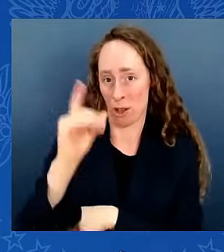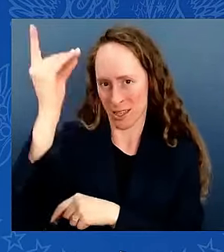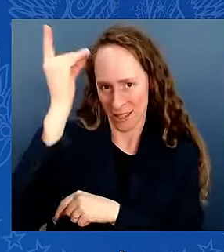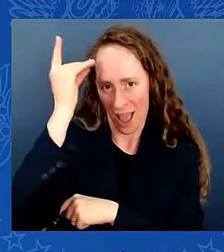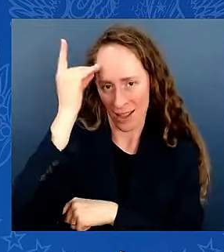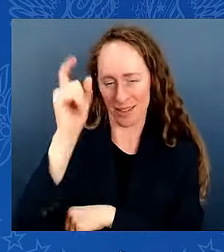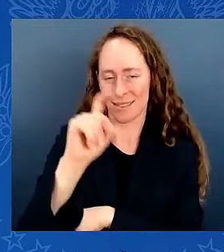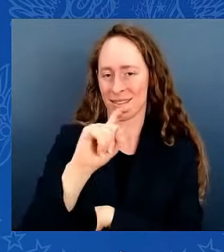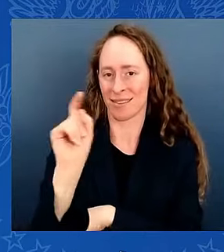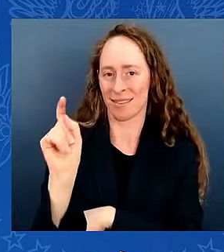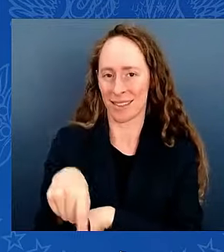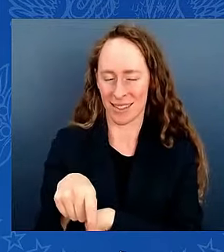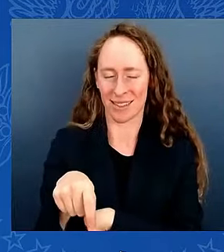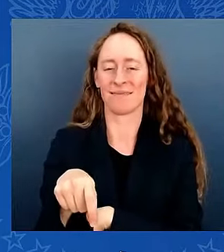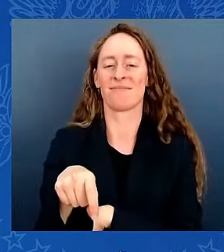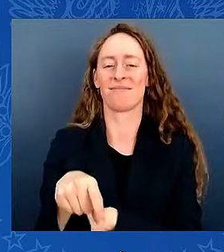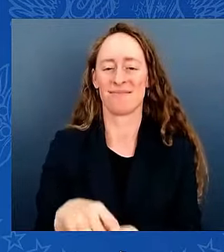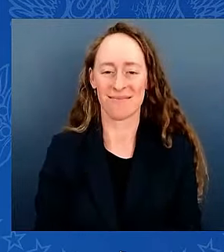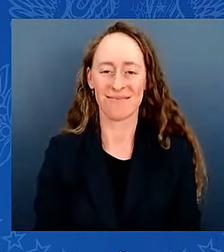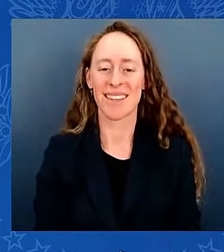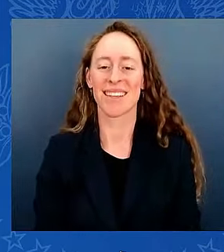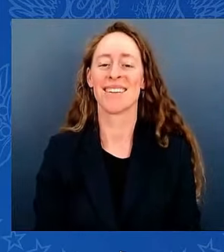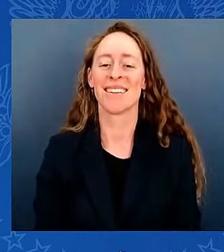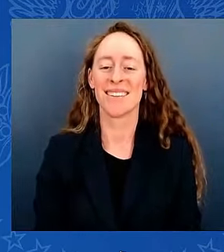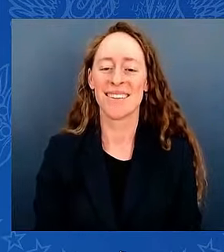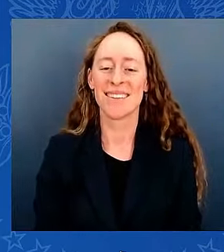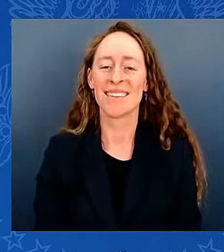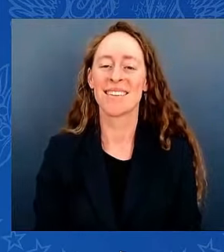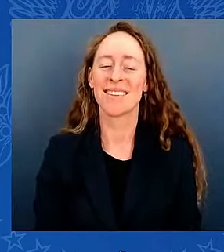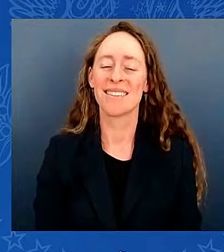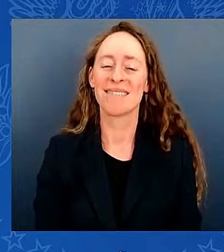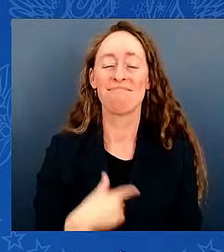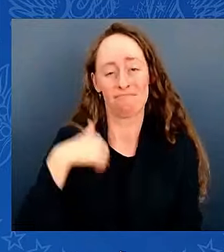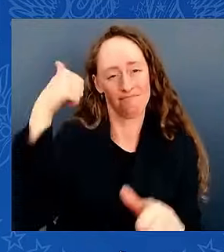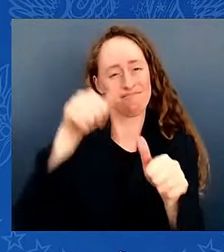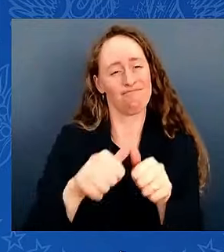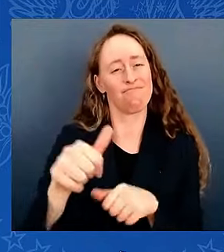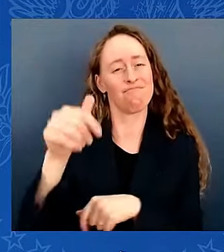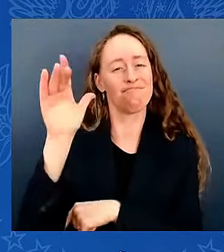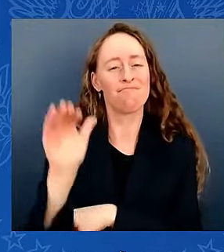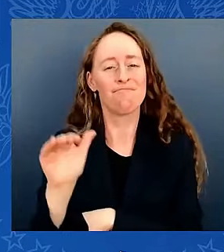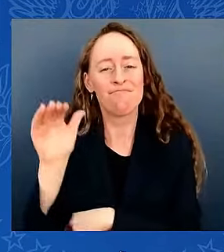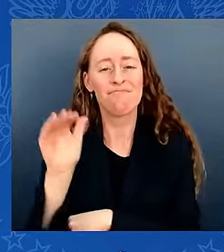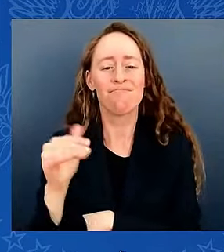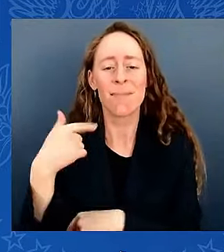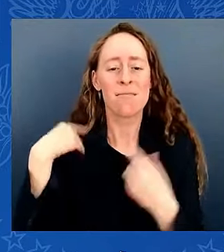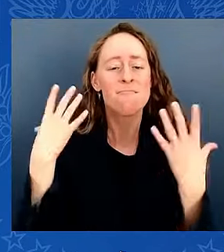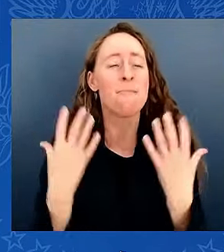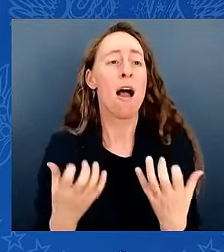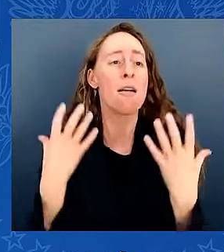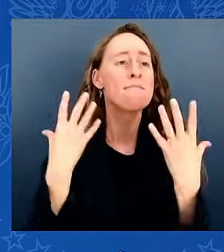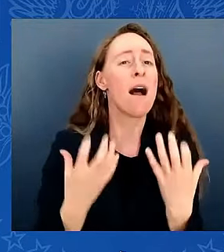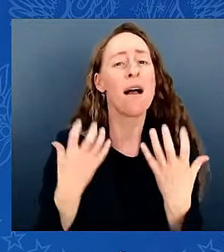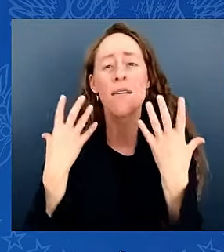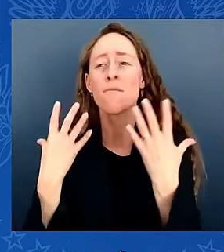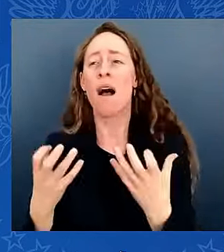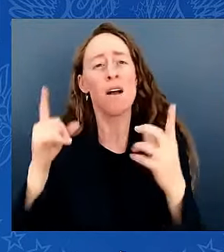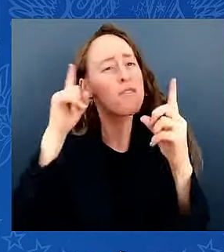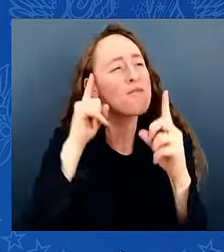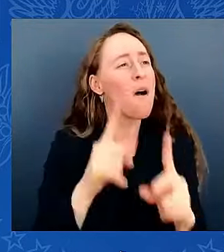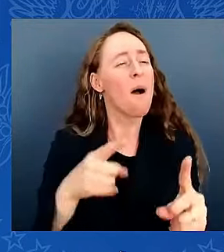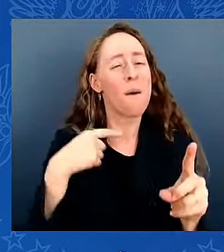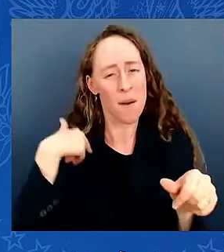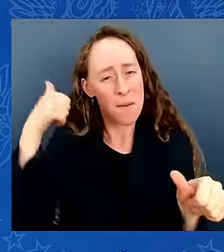I was once that young girl with dreams that felt bigger than life itself. And I know how much it matters to parents who believe in